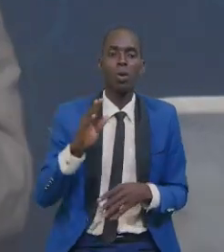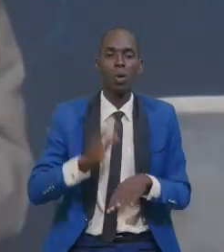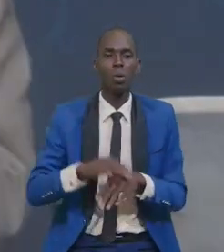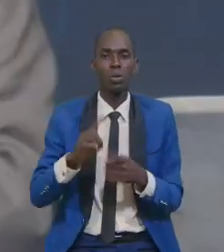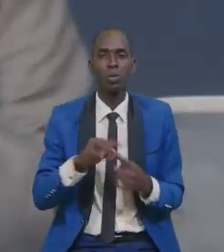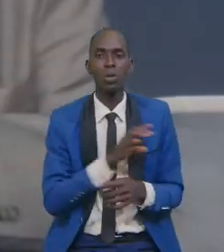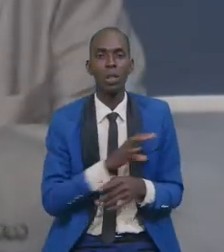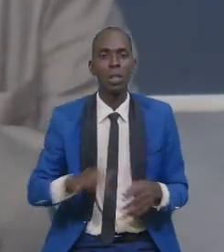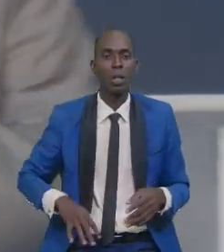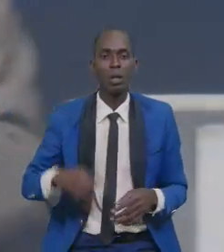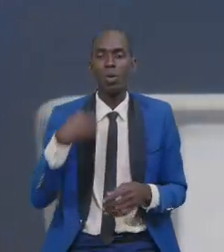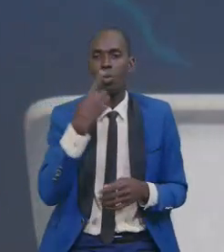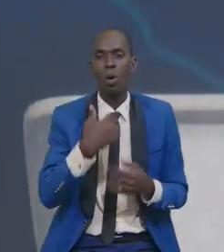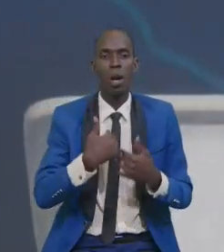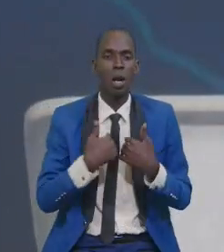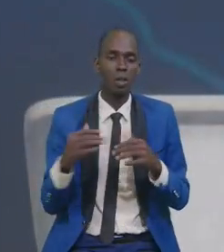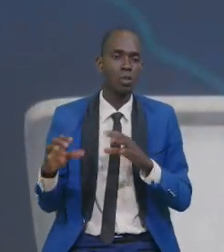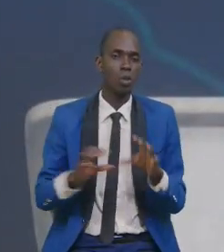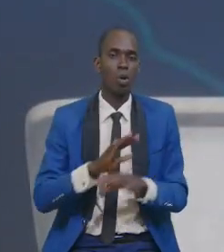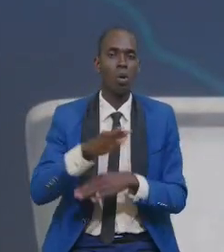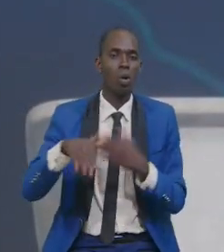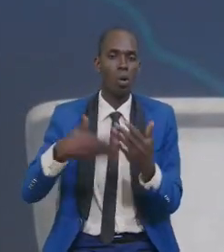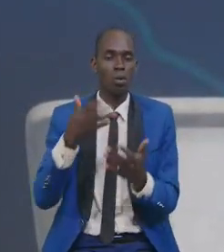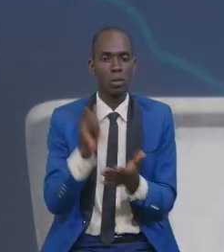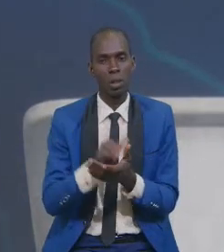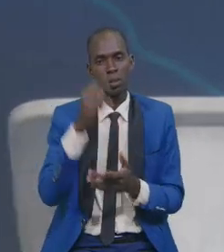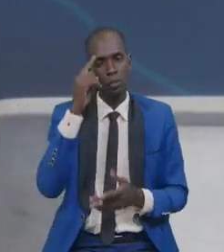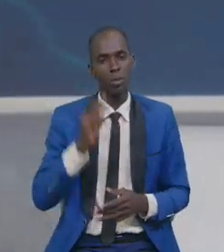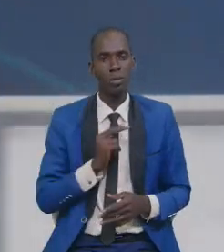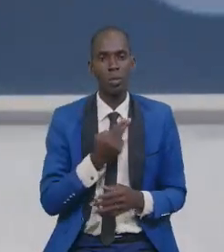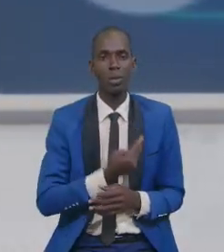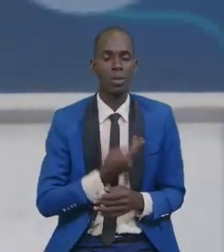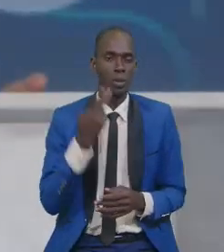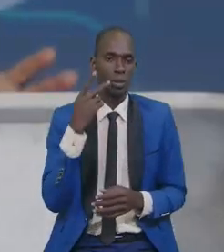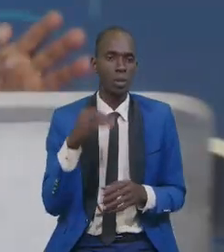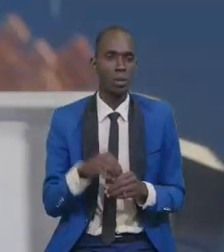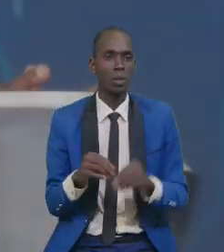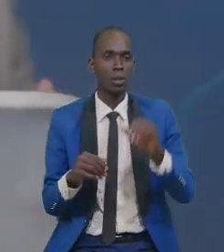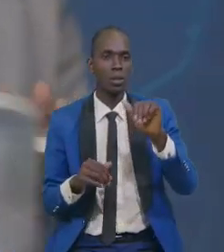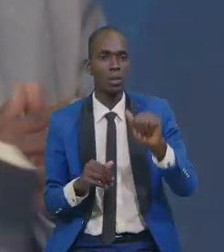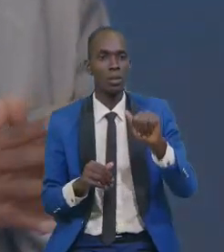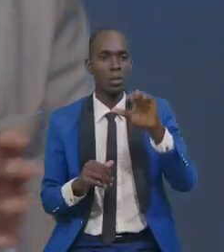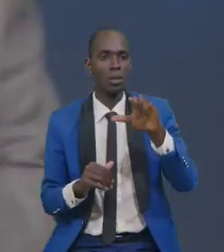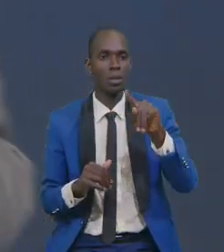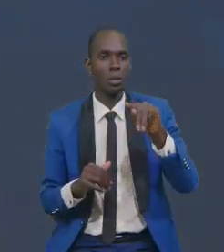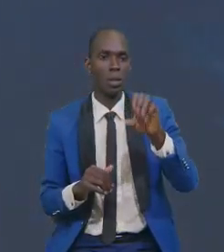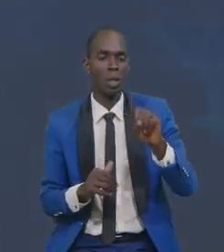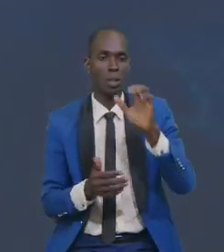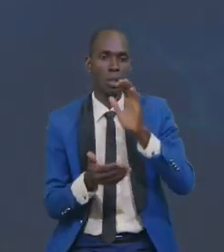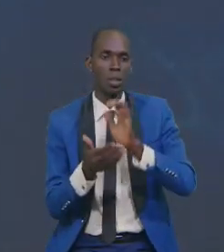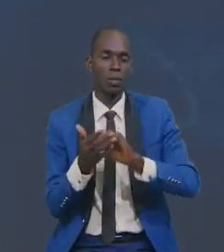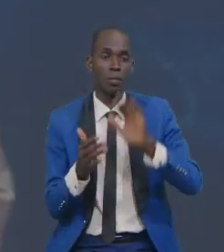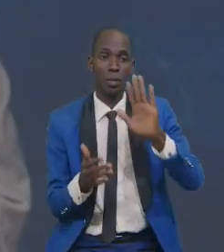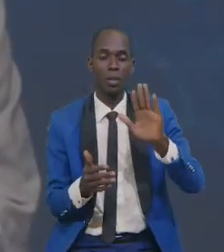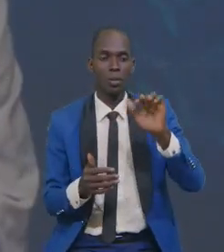has done all that for us. Acts chapter 5, reading from